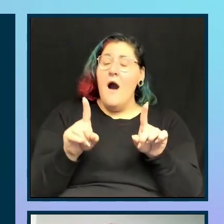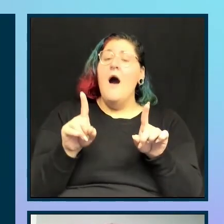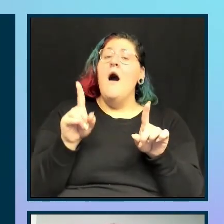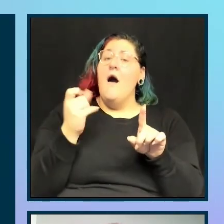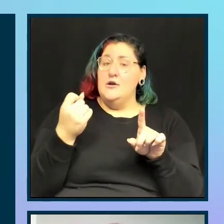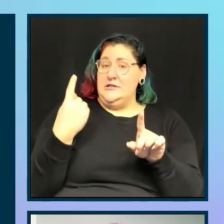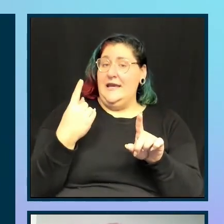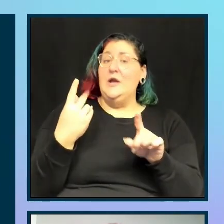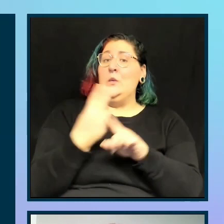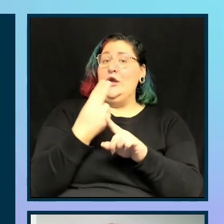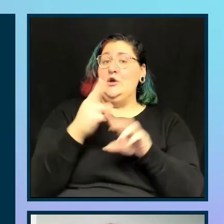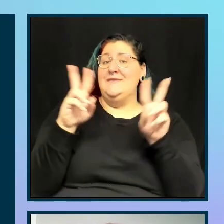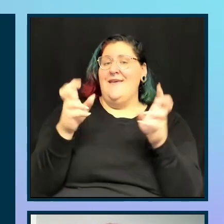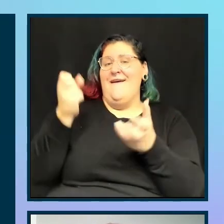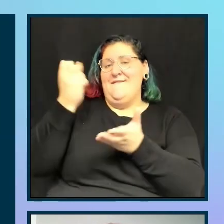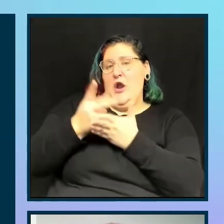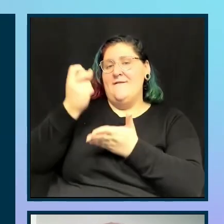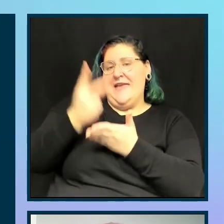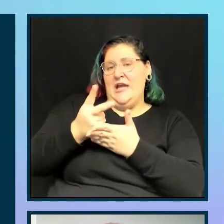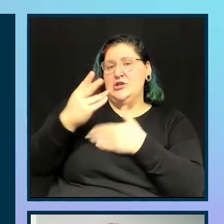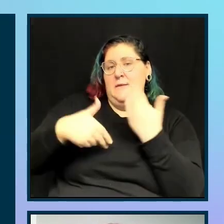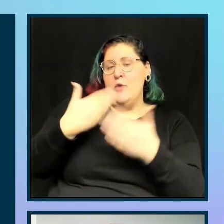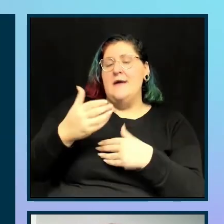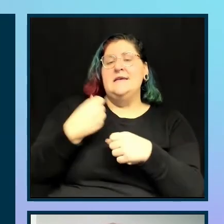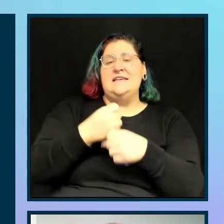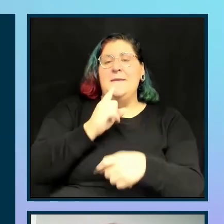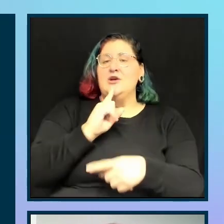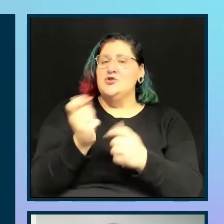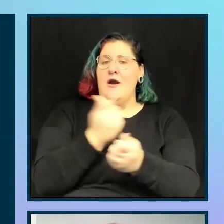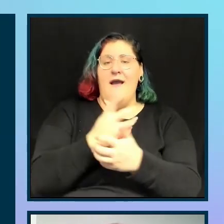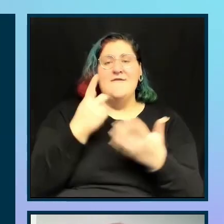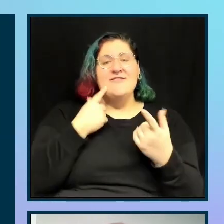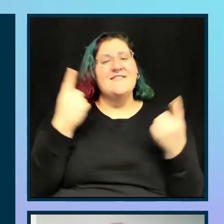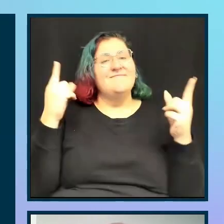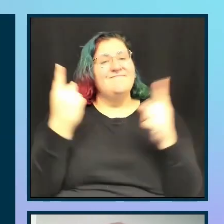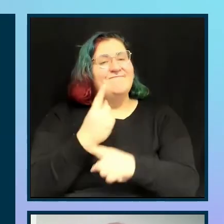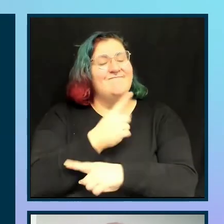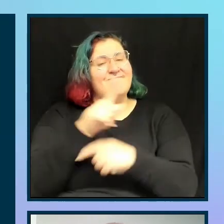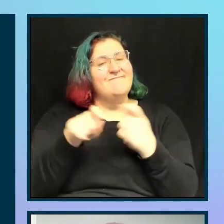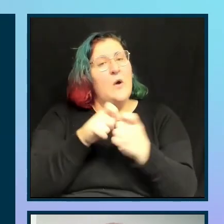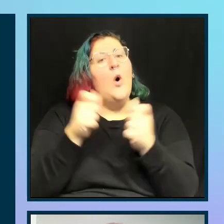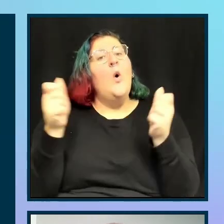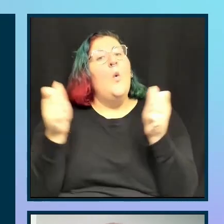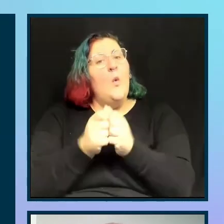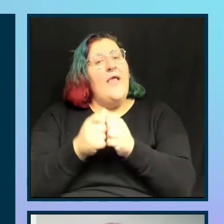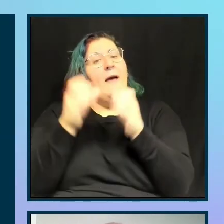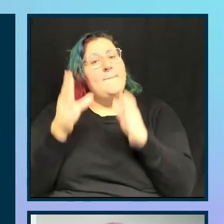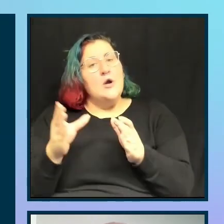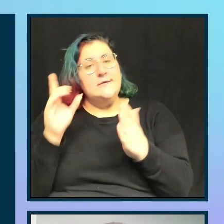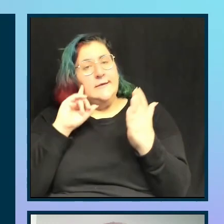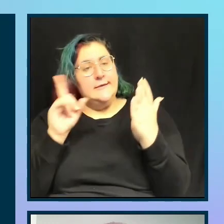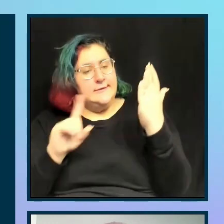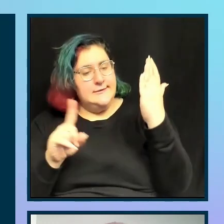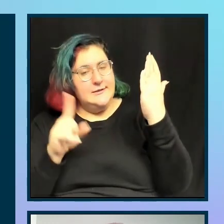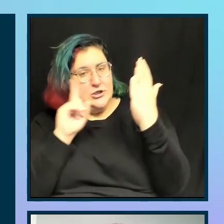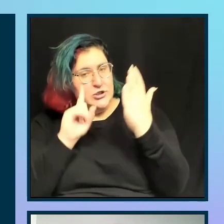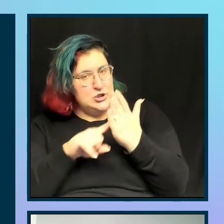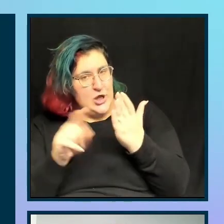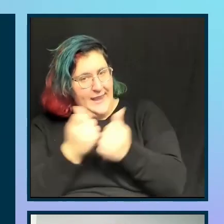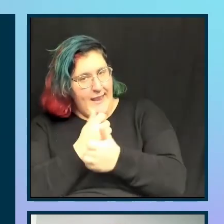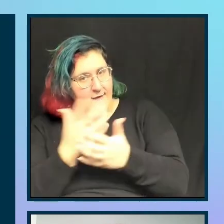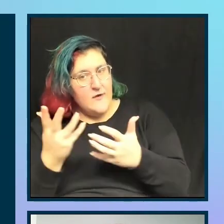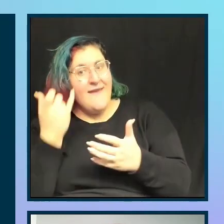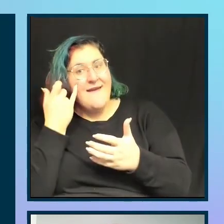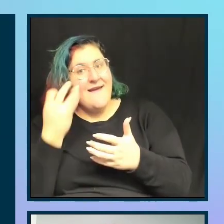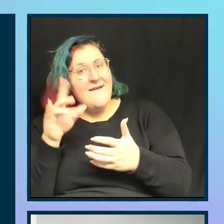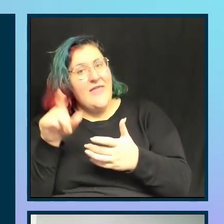template has been applied correctly with an operator parsing through it to be able to make any alterations or to find cases